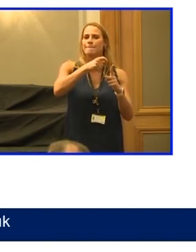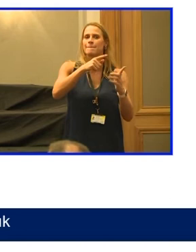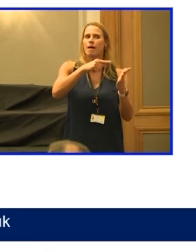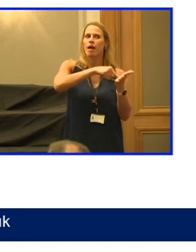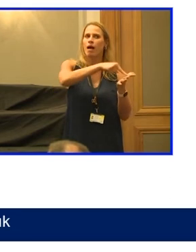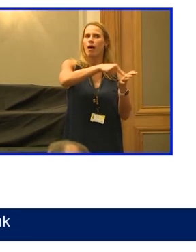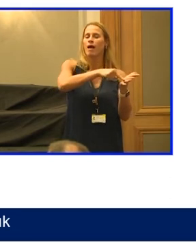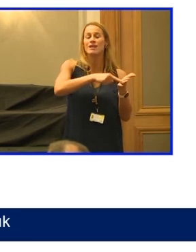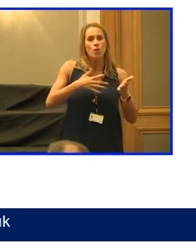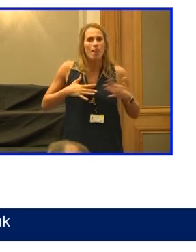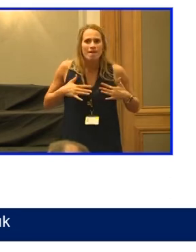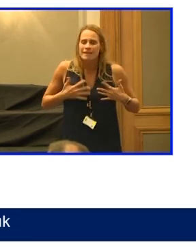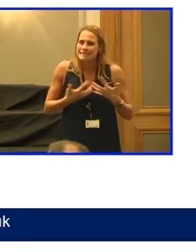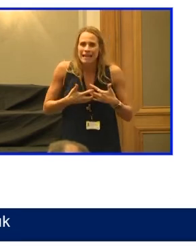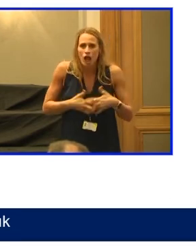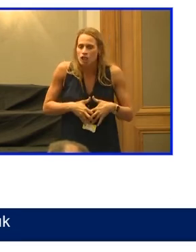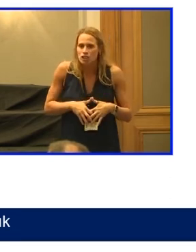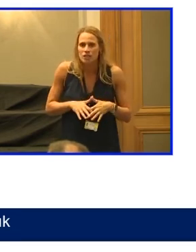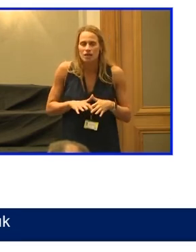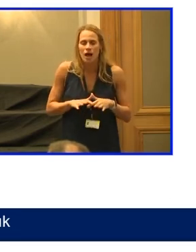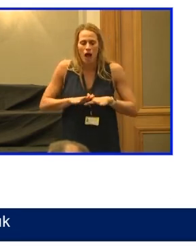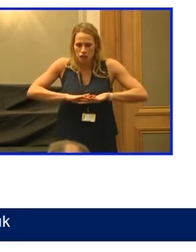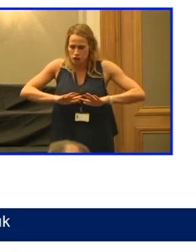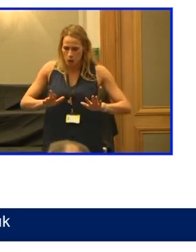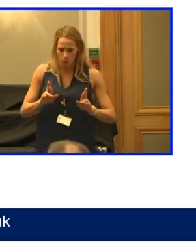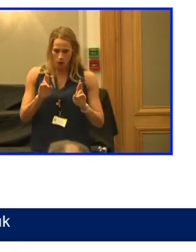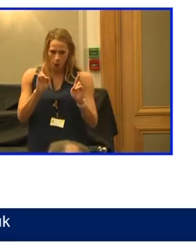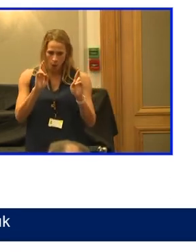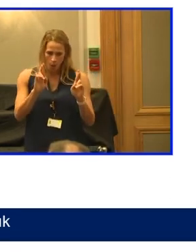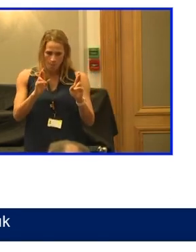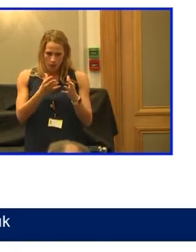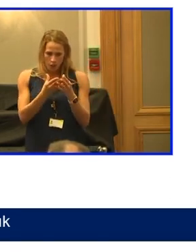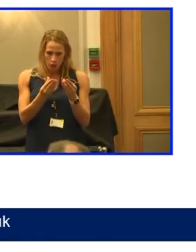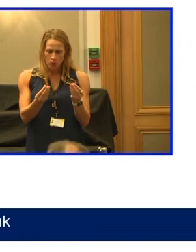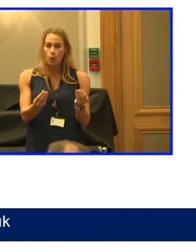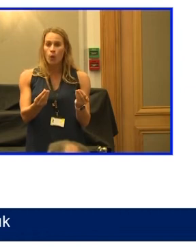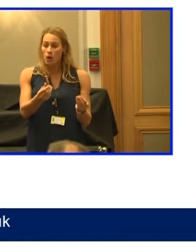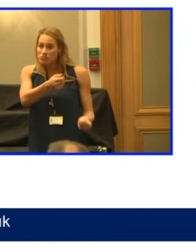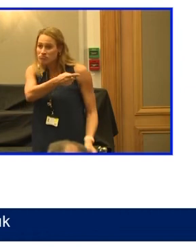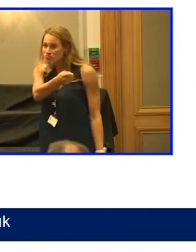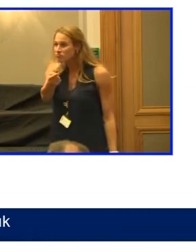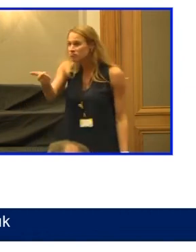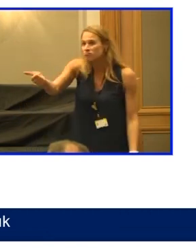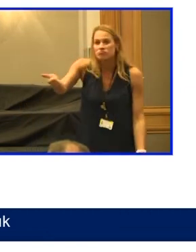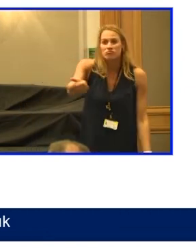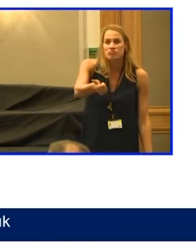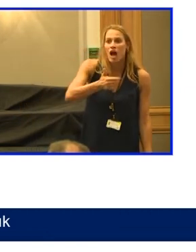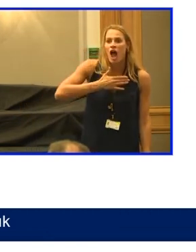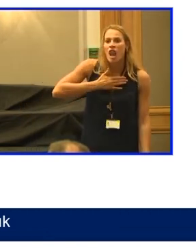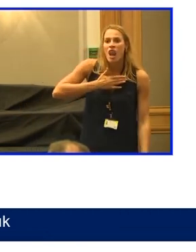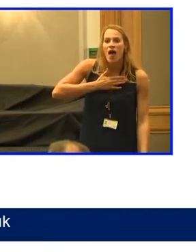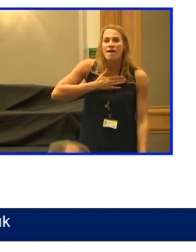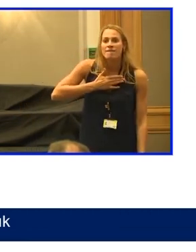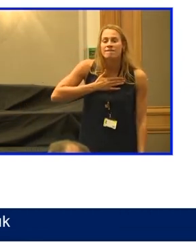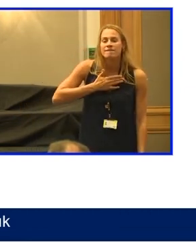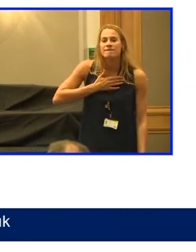technology, because I don't live in hope with a cure. I hope it does happen, and I love and respect all the work going on. I live in hope that every